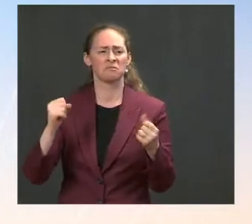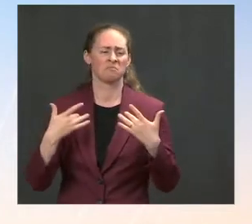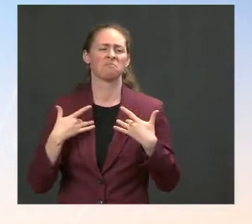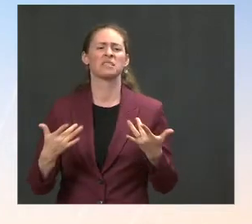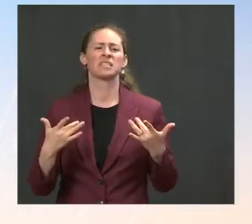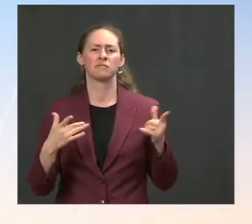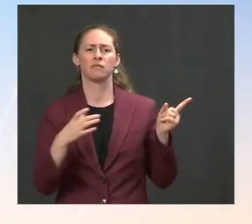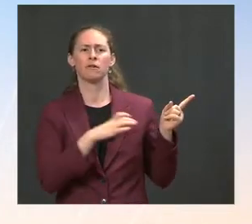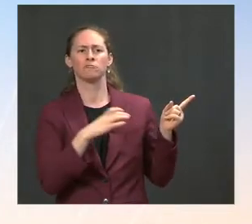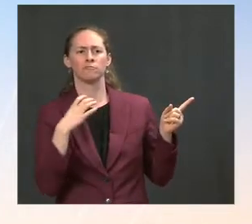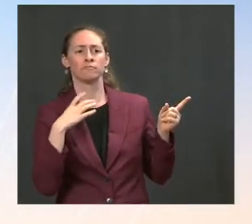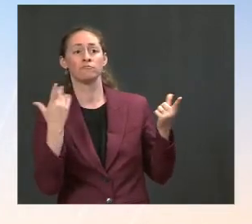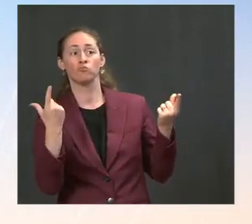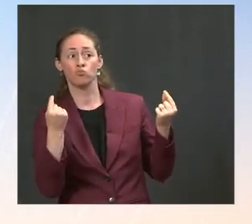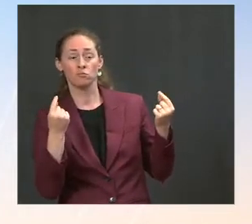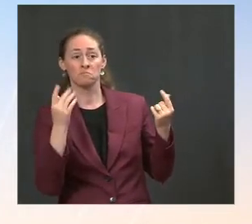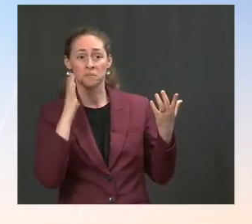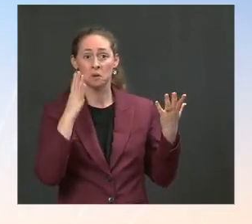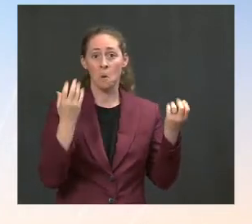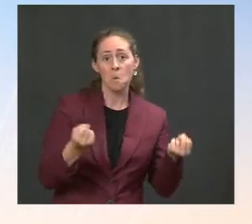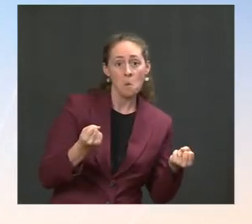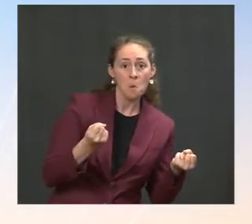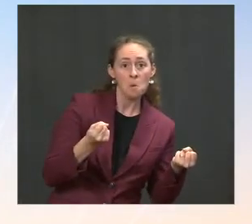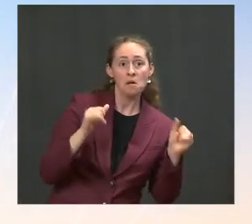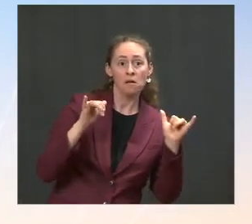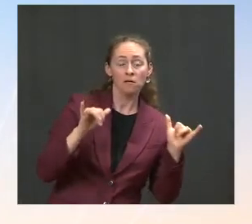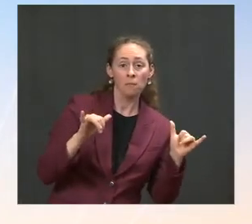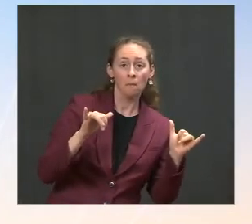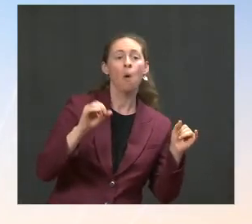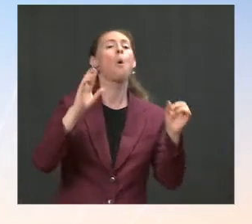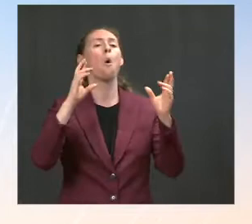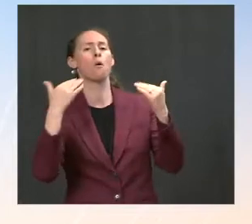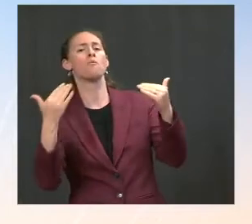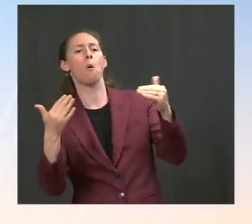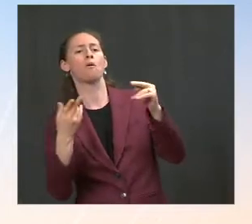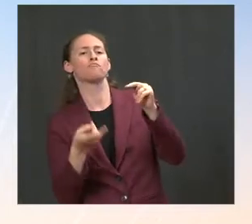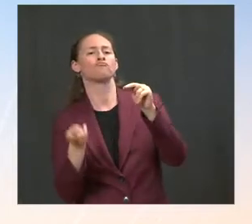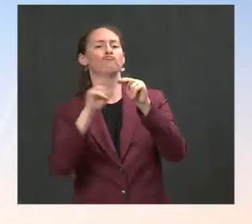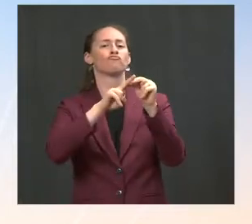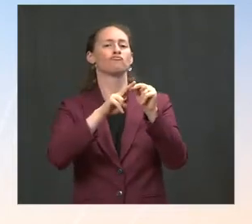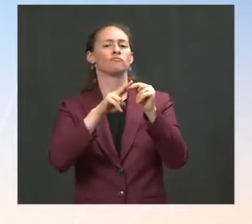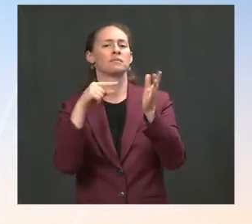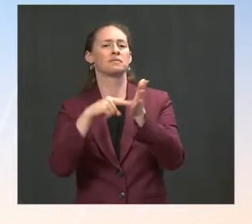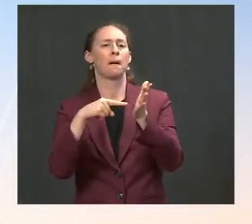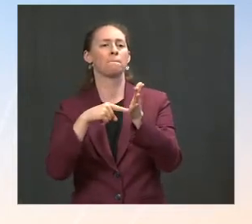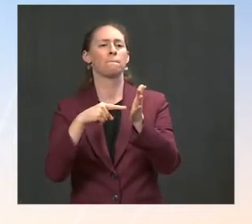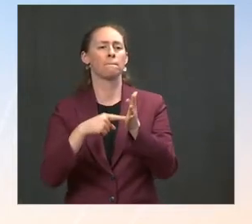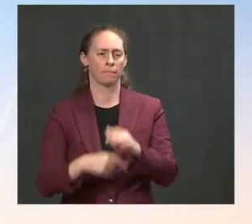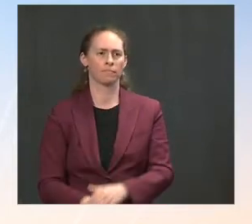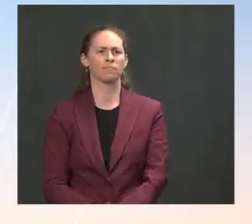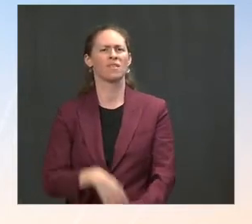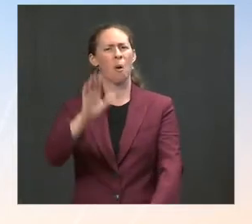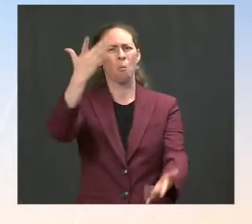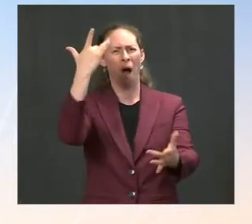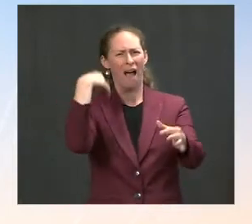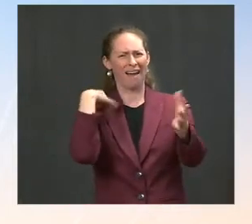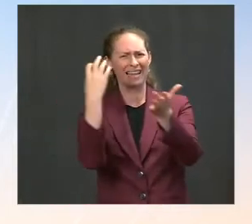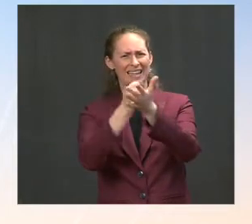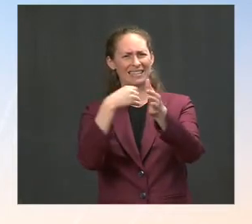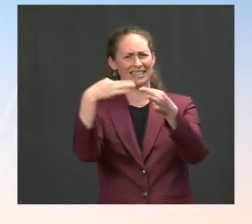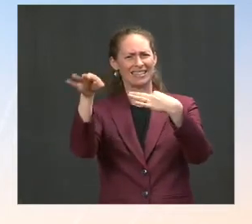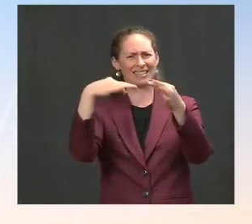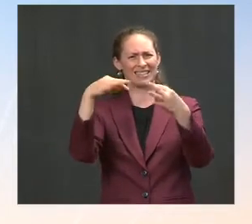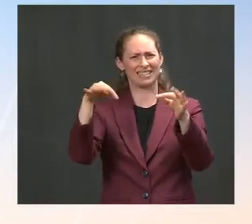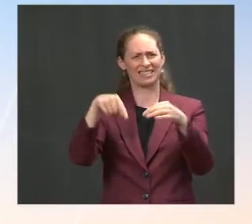limit and protect the full faith and credit of the United States. Now, it is not, I give you all of that context because it is not out of the ordinary, even